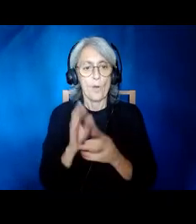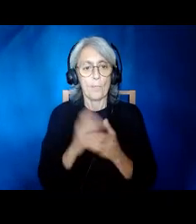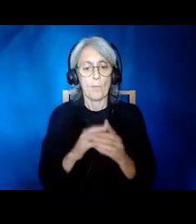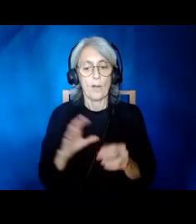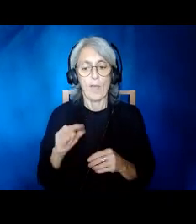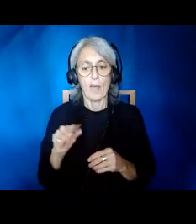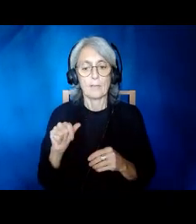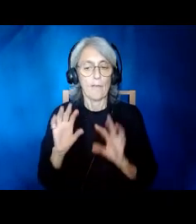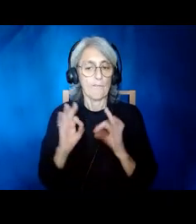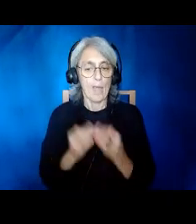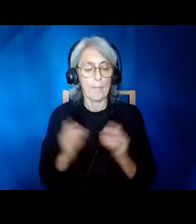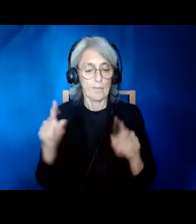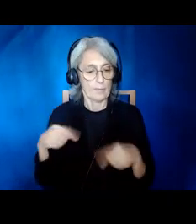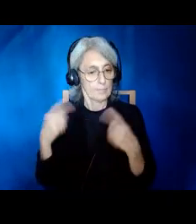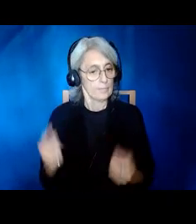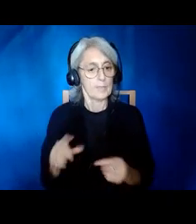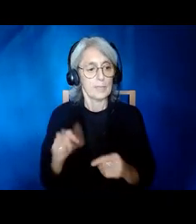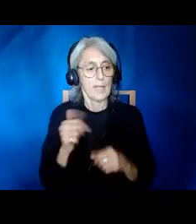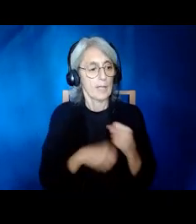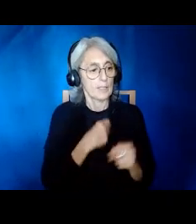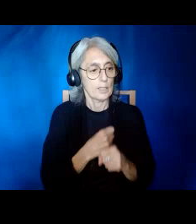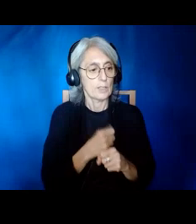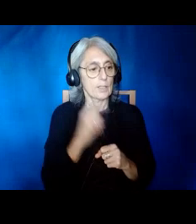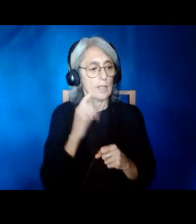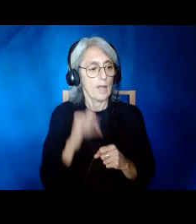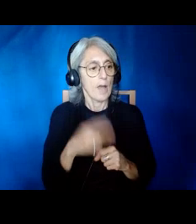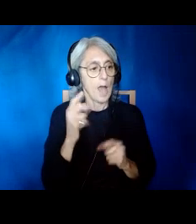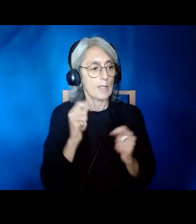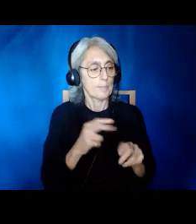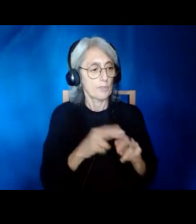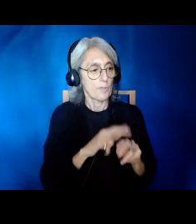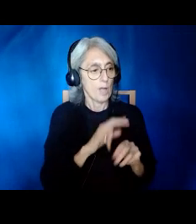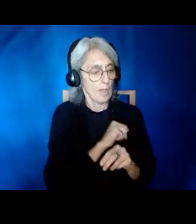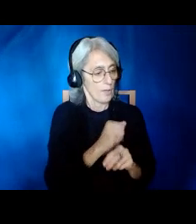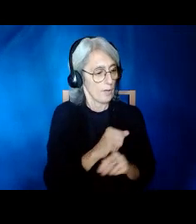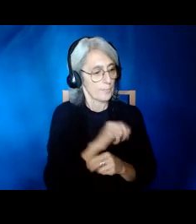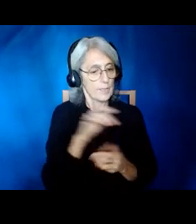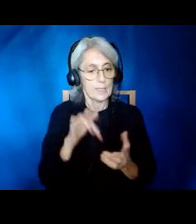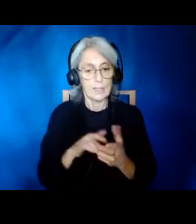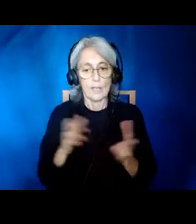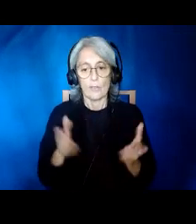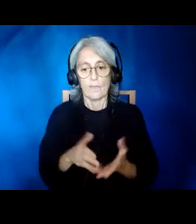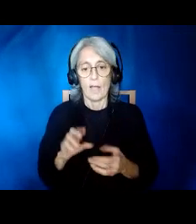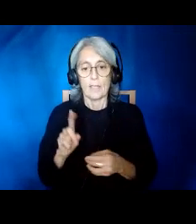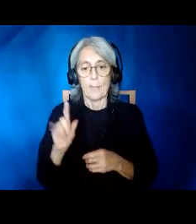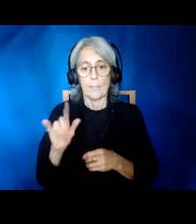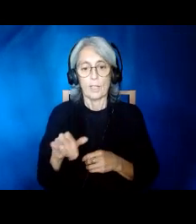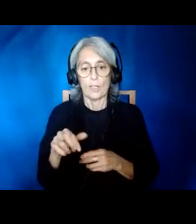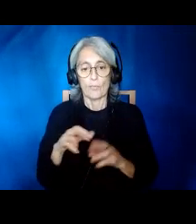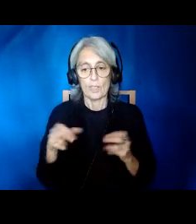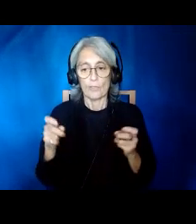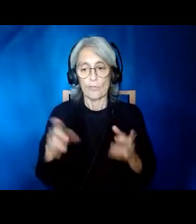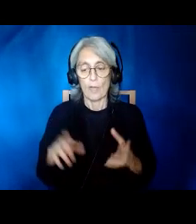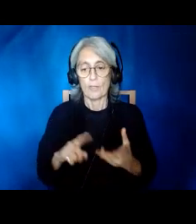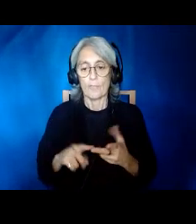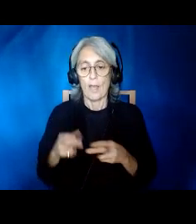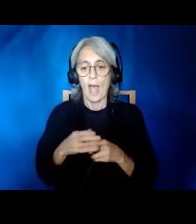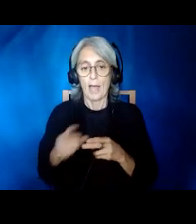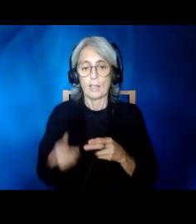She served 10 years with the California High-Speed Rail Authority as Central Valley Deputy Regional Director and Acting Chief of